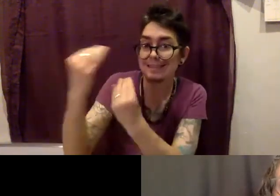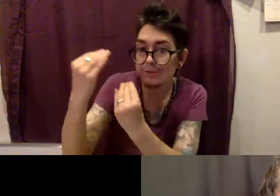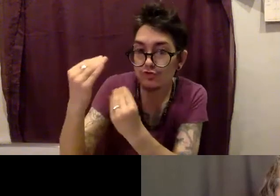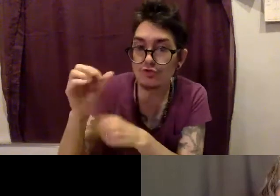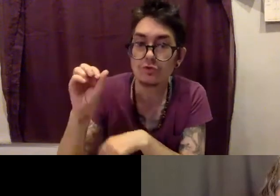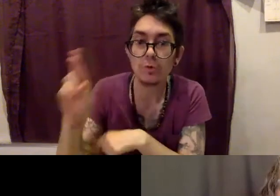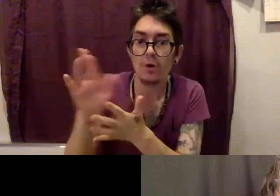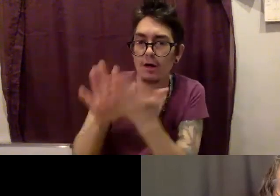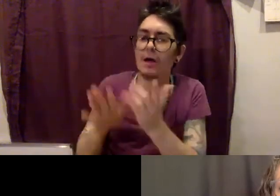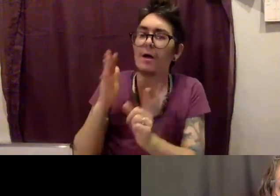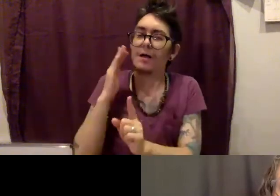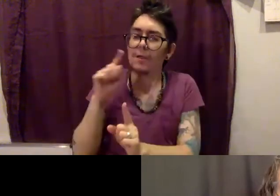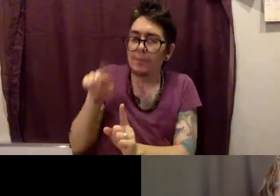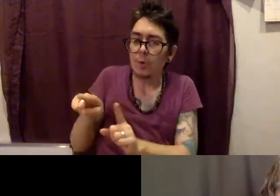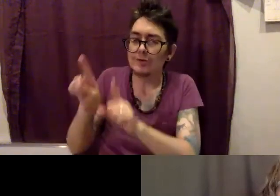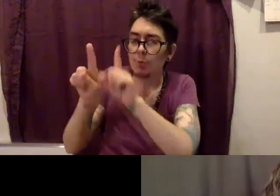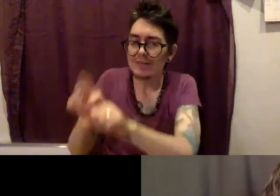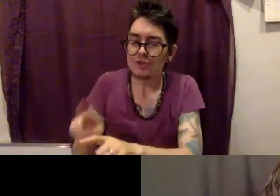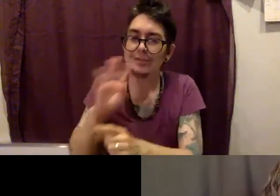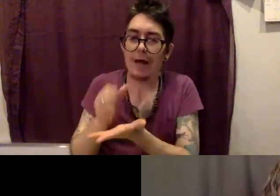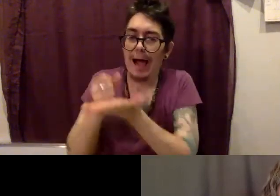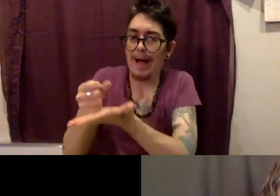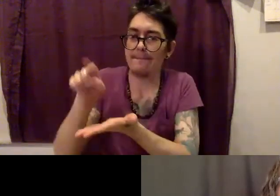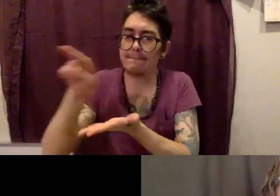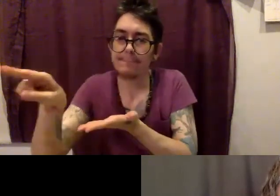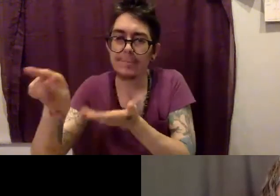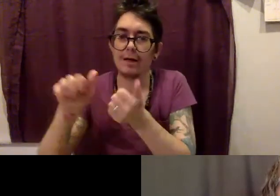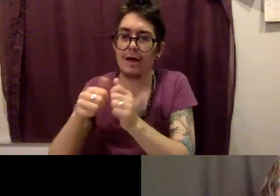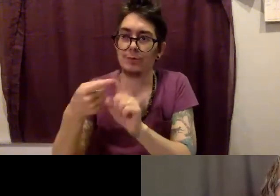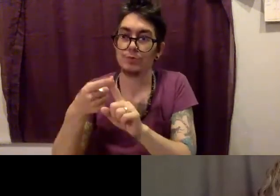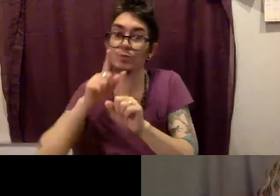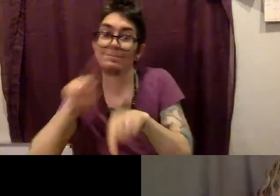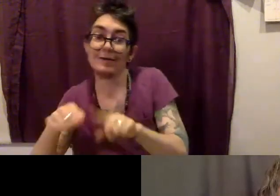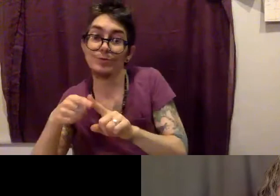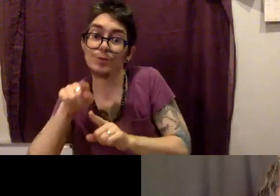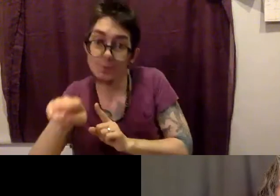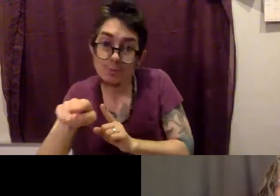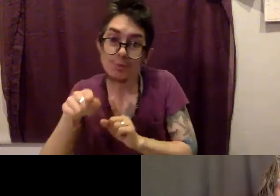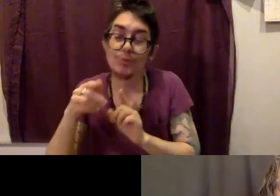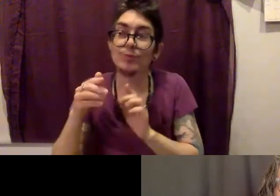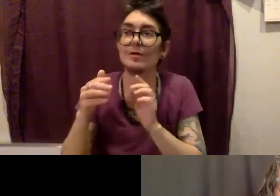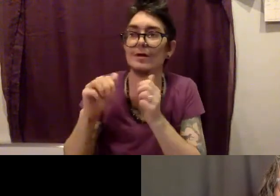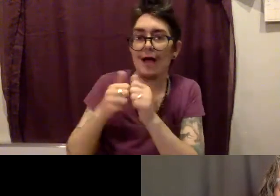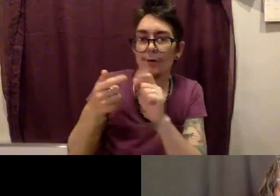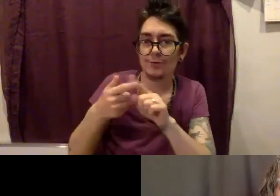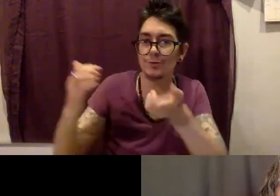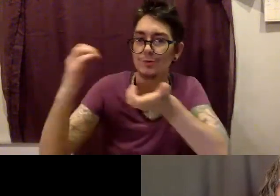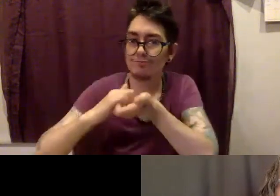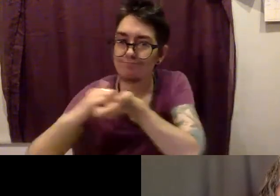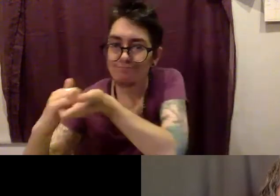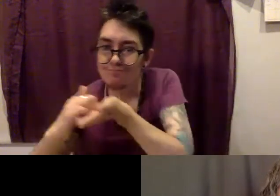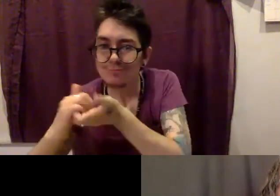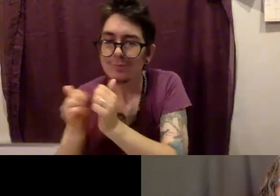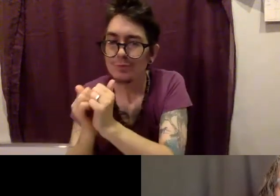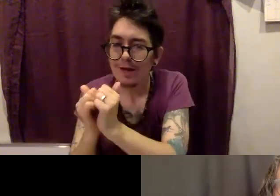support, guidance. They're here to maybe teach you a lesson or something. So those are kinds of questions you might want to ask. And then